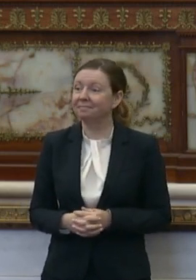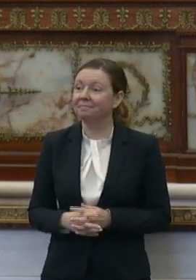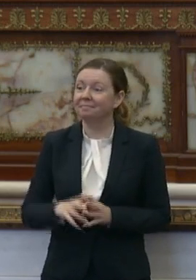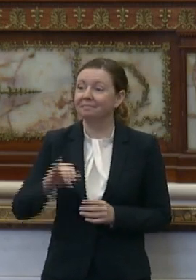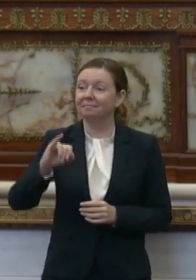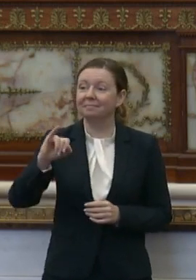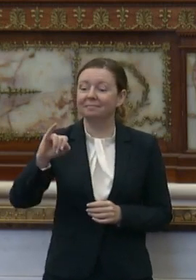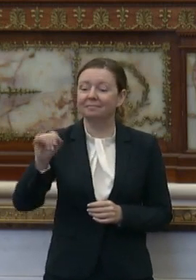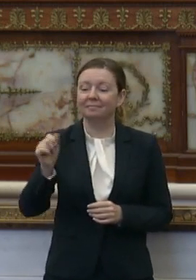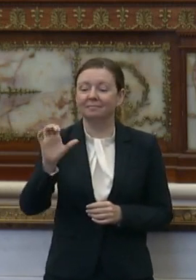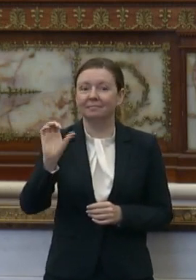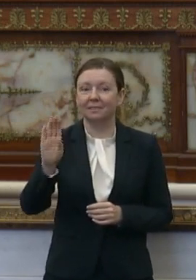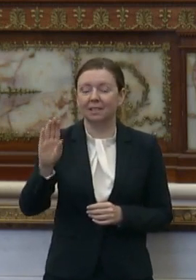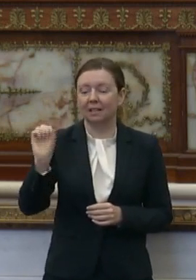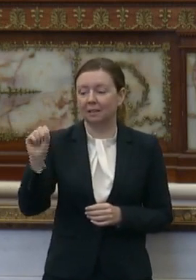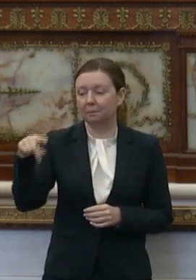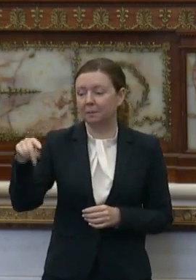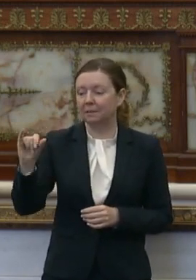Jacob Speedo.